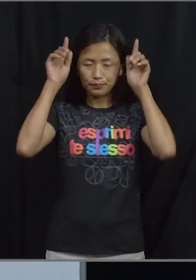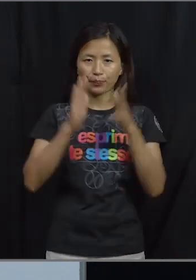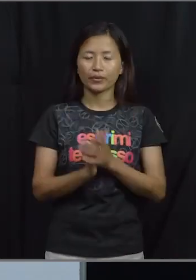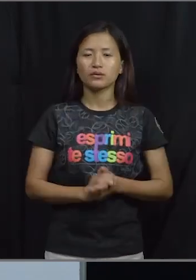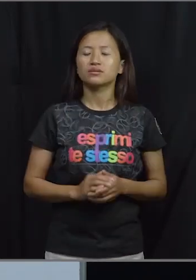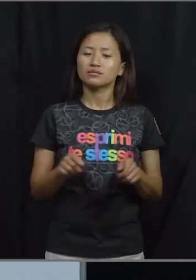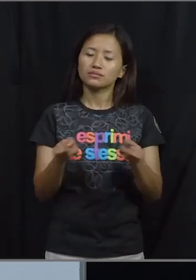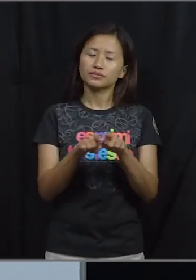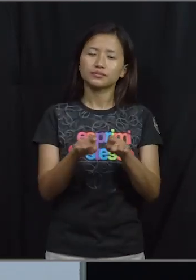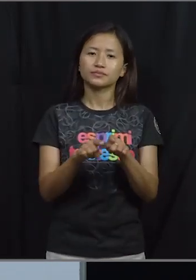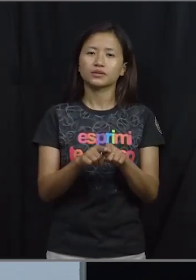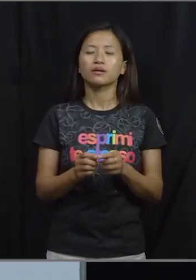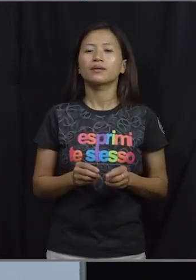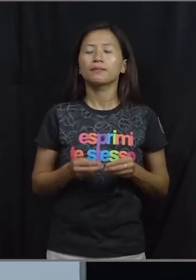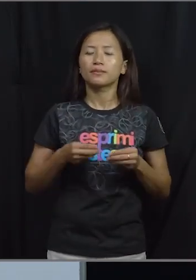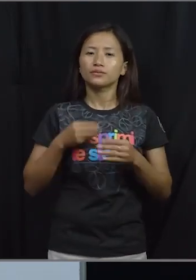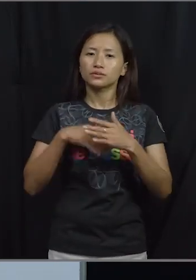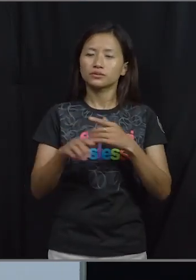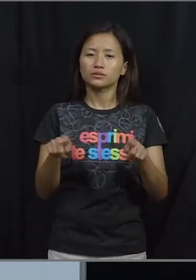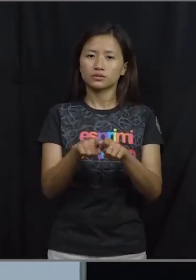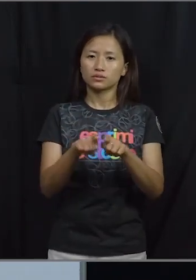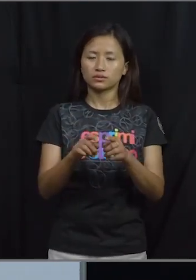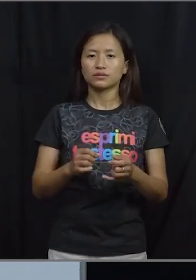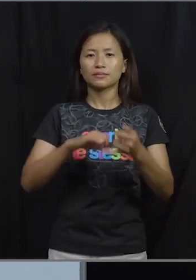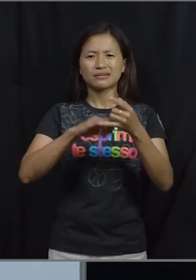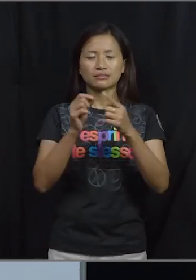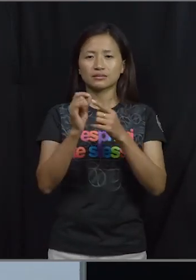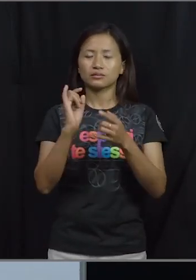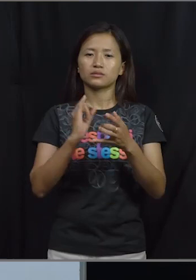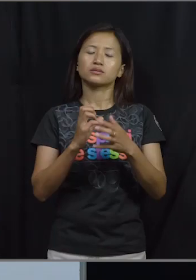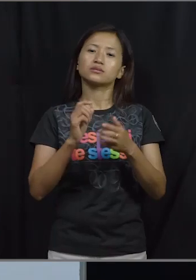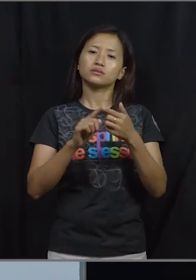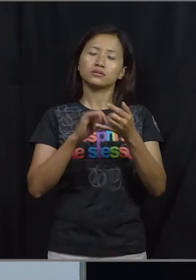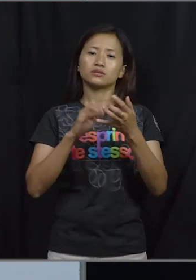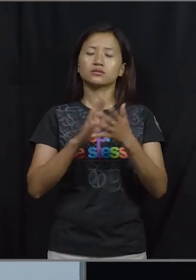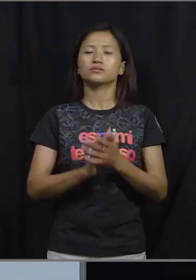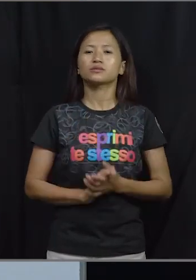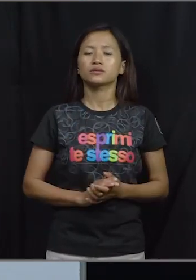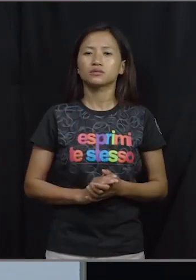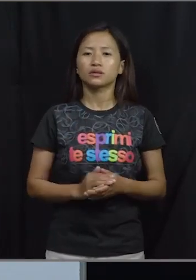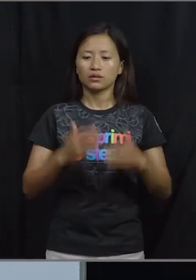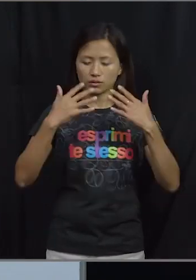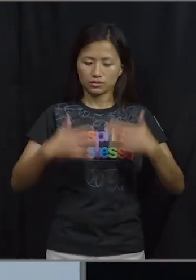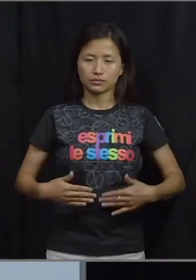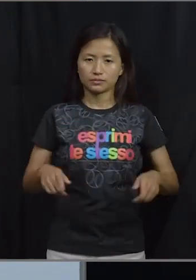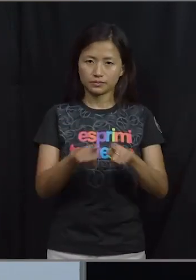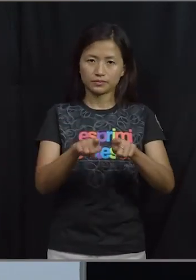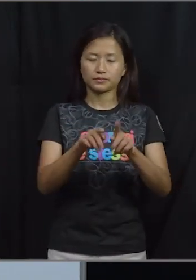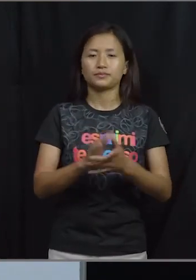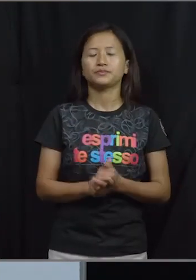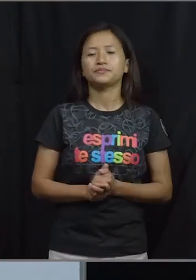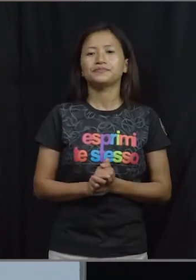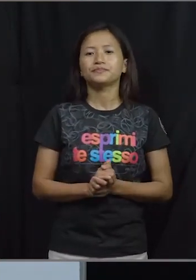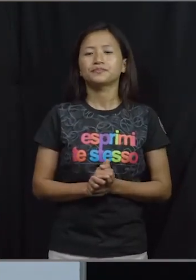will reproduce and give birth to the same species, isn't it? And this is same for the human beings also, right?